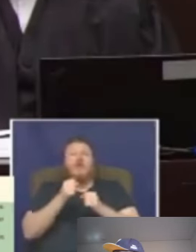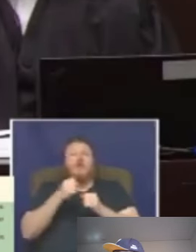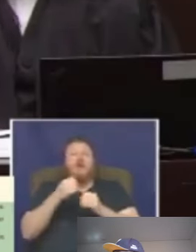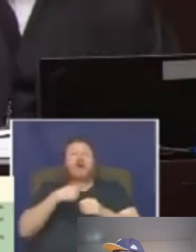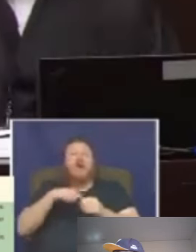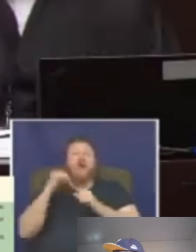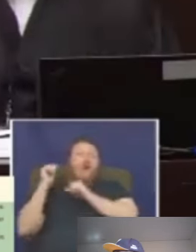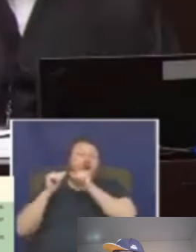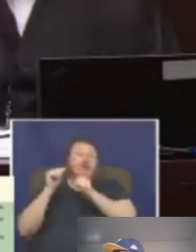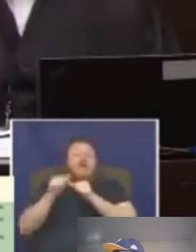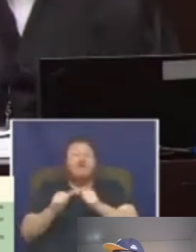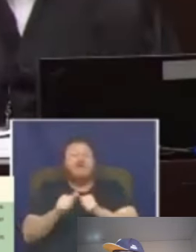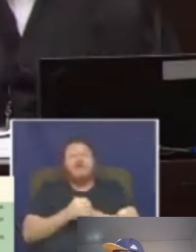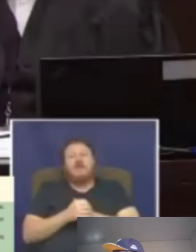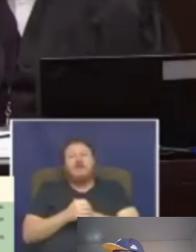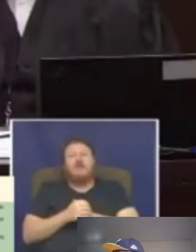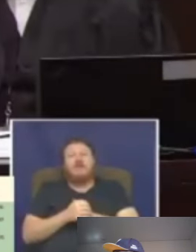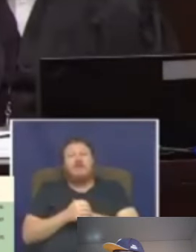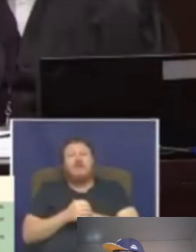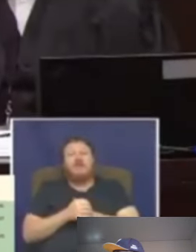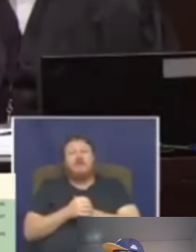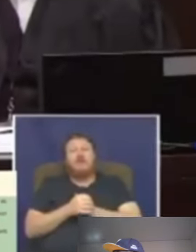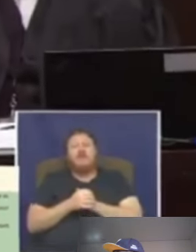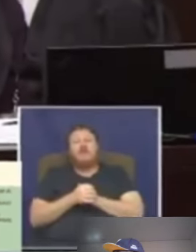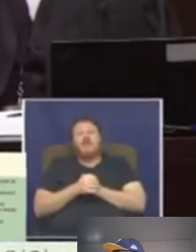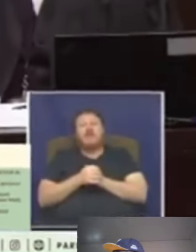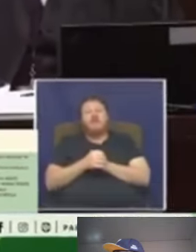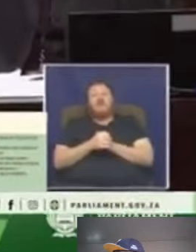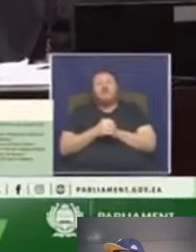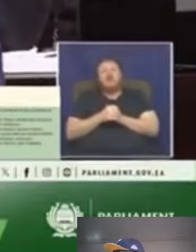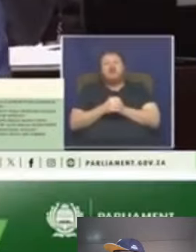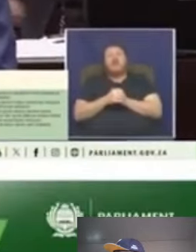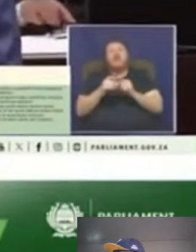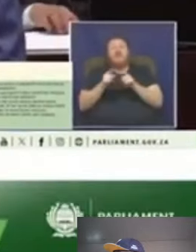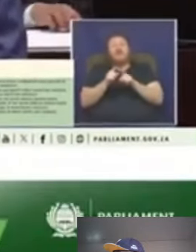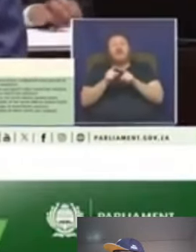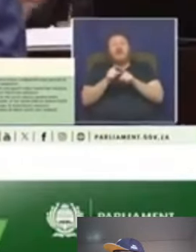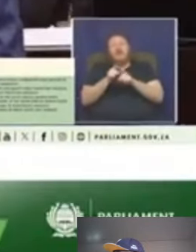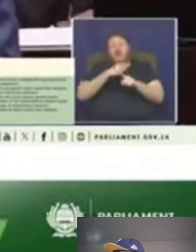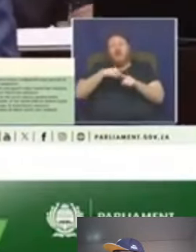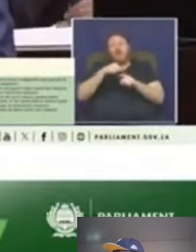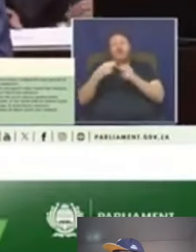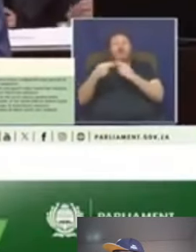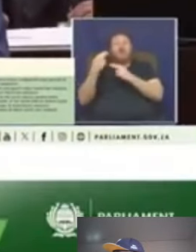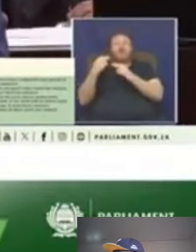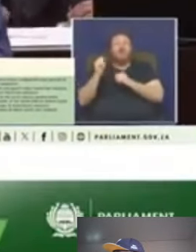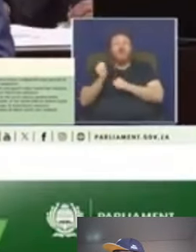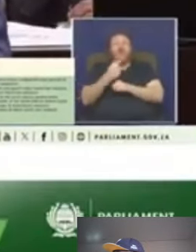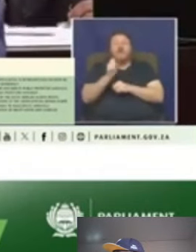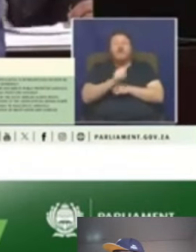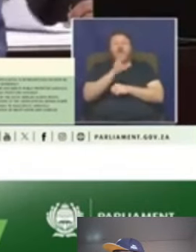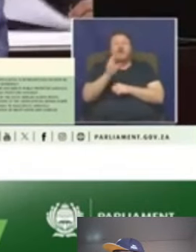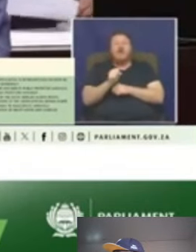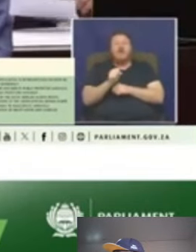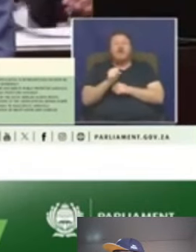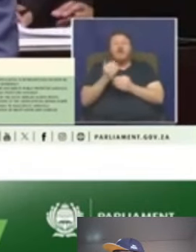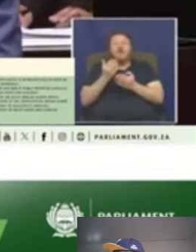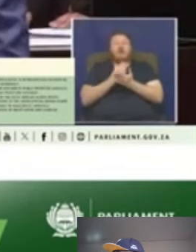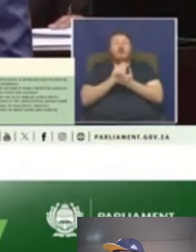ancestors and previous generations, and by virtue of this, our heritage is also our history. All South Africans are products of our